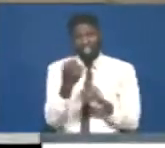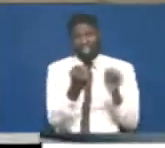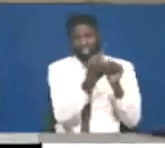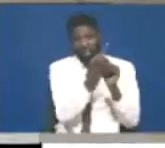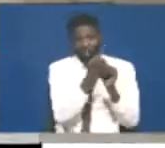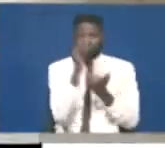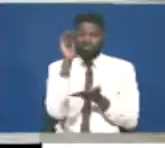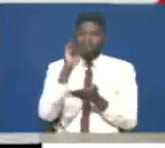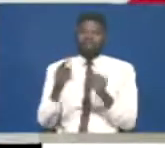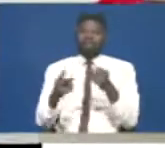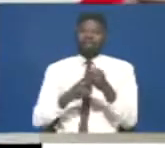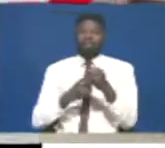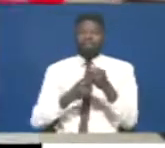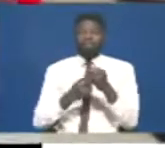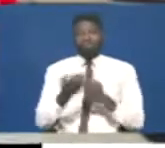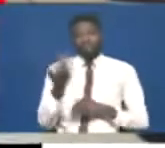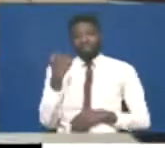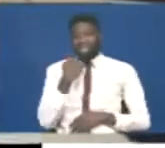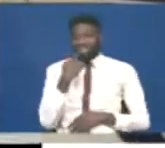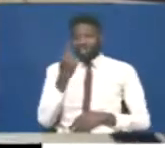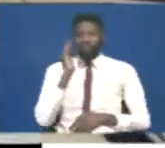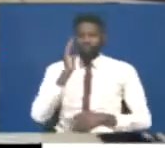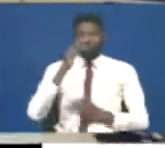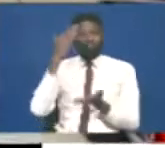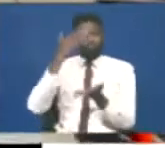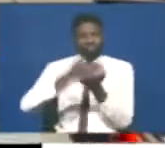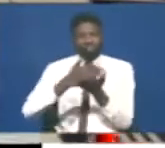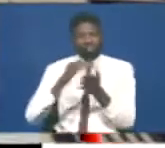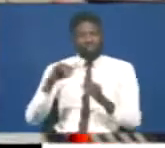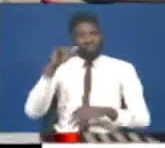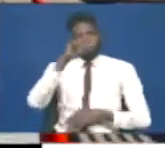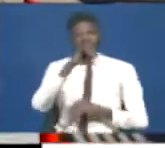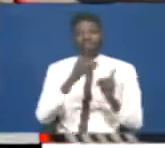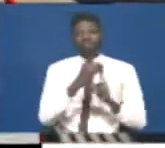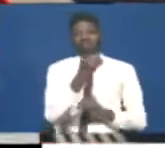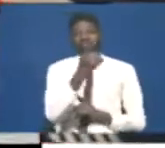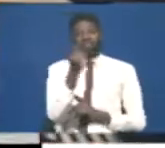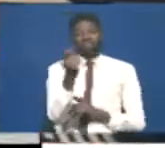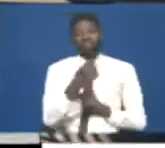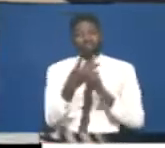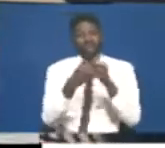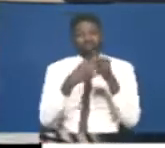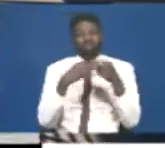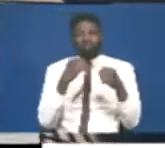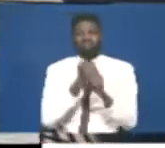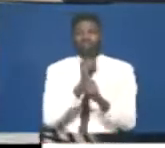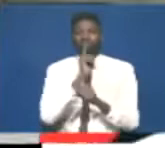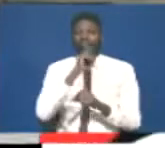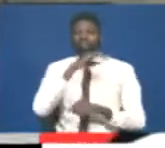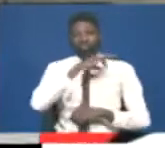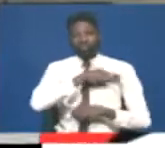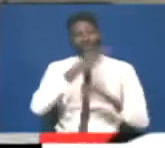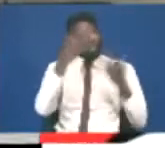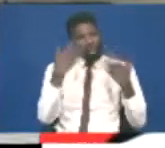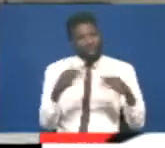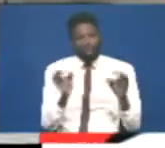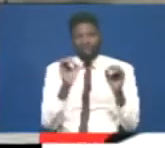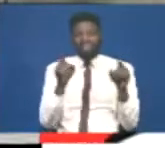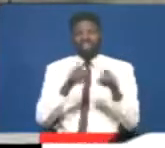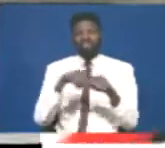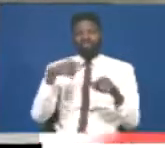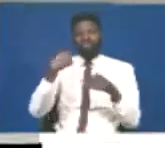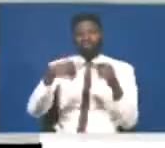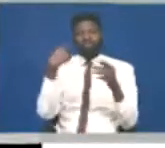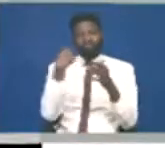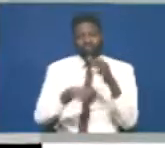earlier indicated it will stop flights from 1st of September to limit further losses and impact on its operation costs. The